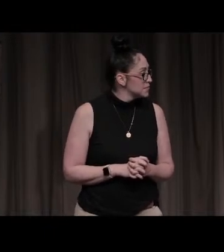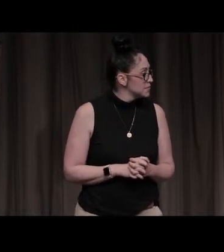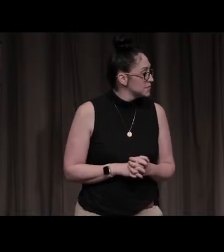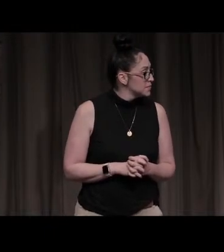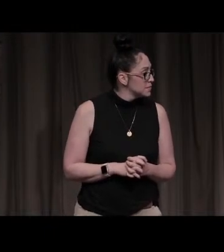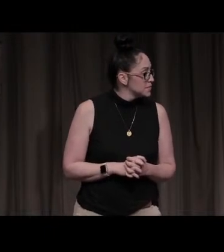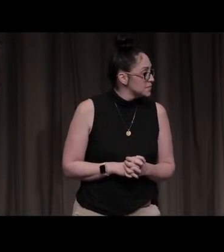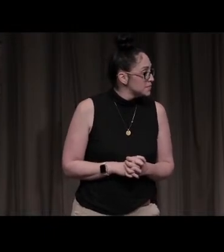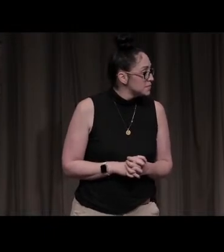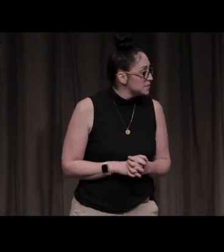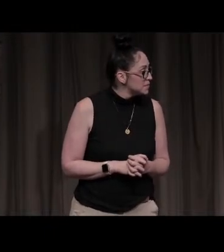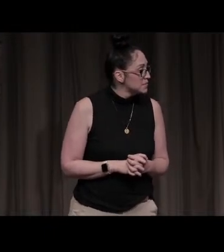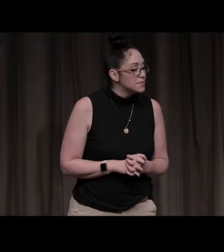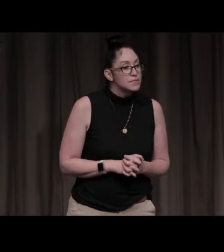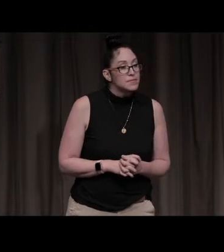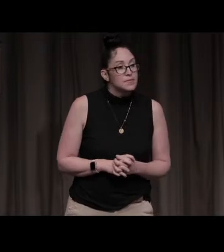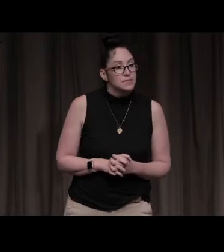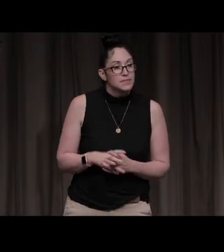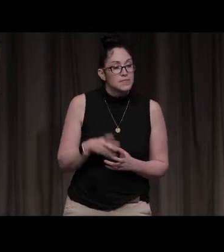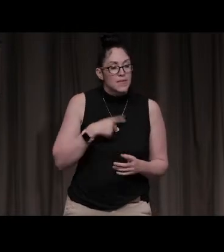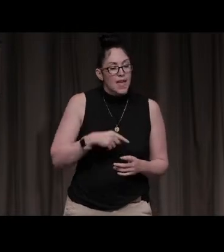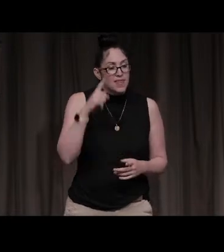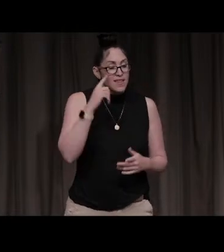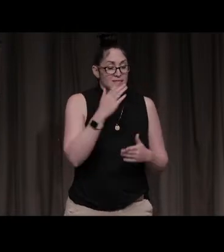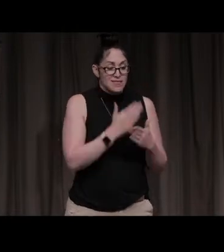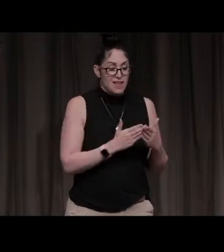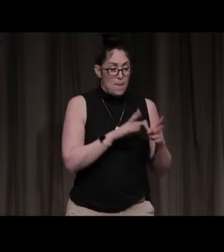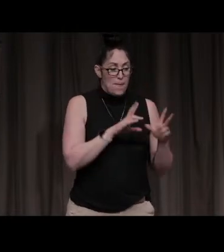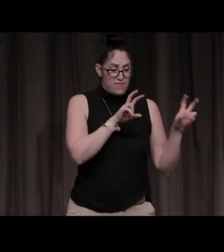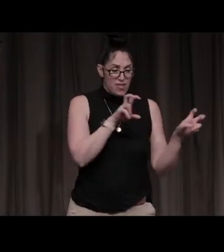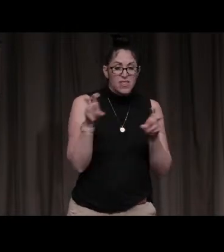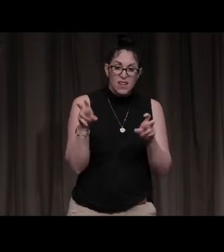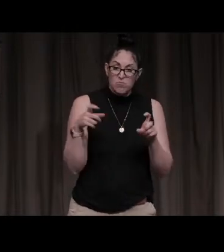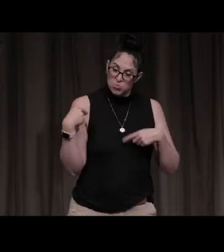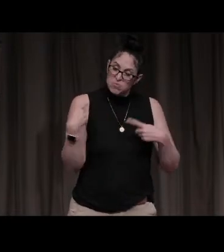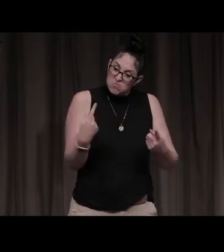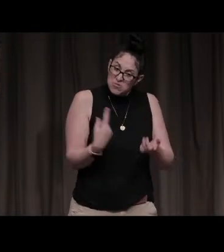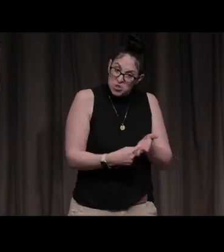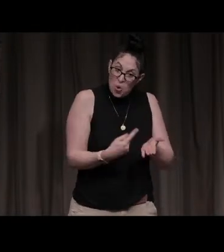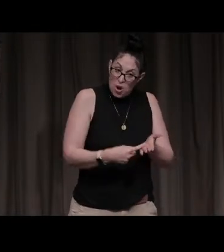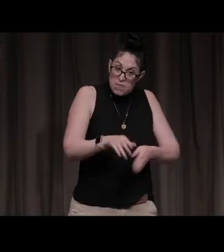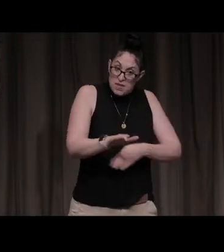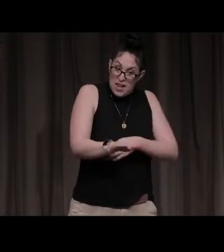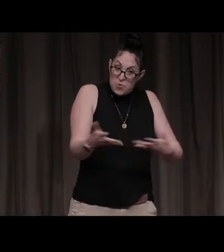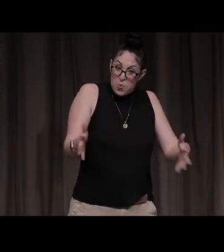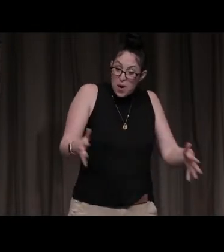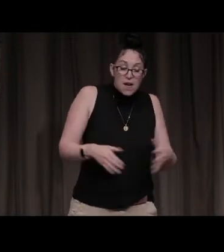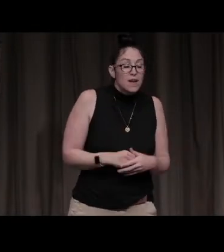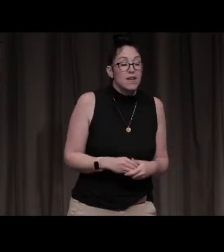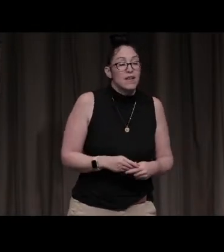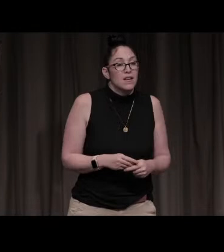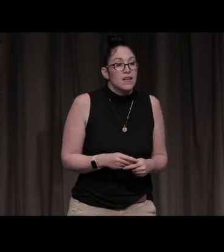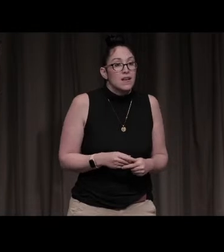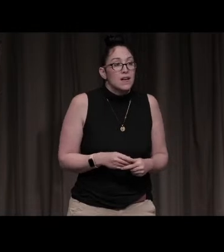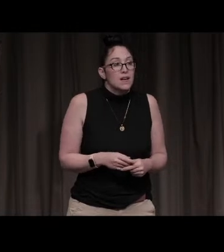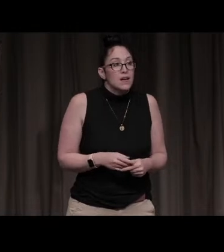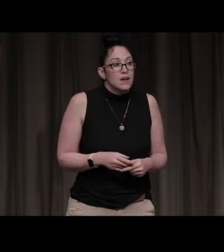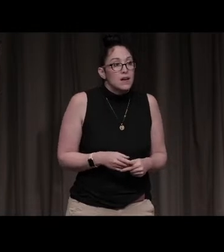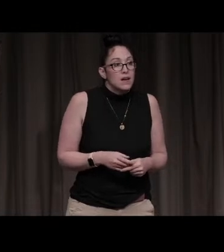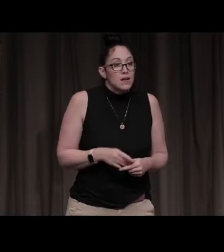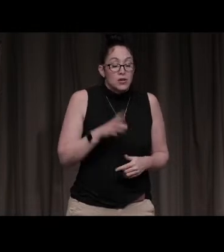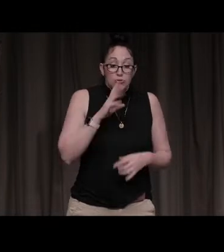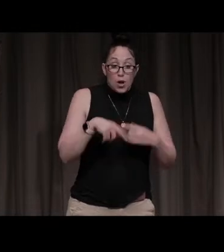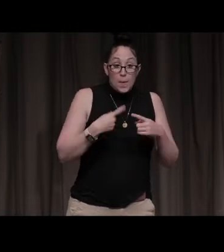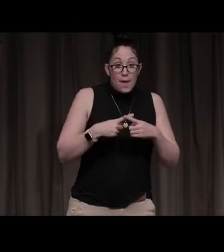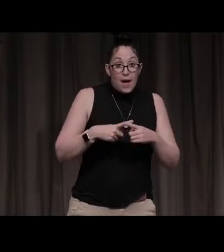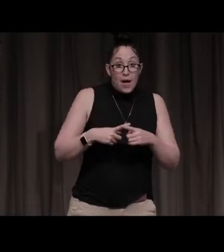I think some of the themes that we're looking at is kind of the things that we've been talking about this afternoon. We've been talking a little bit about the